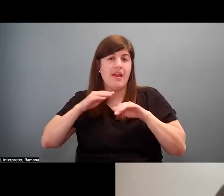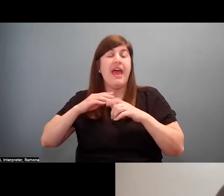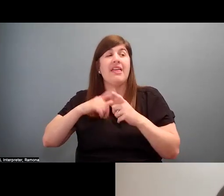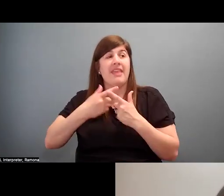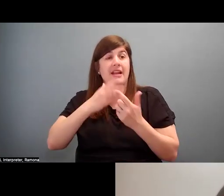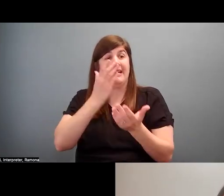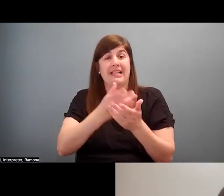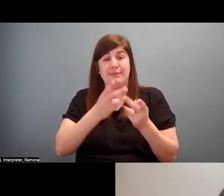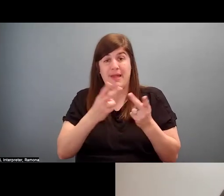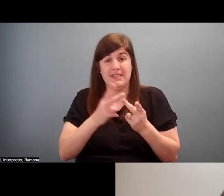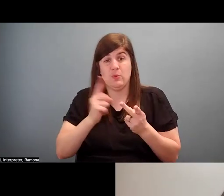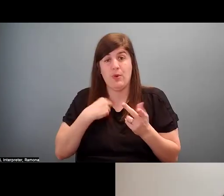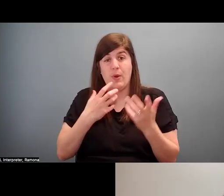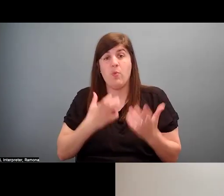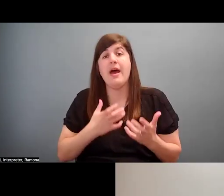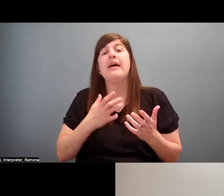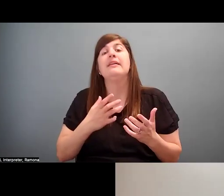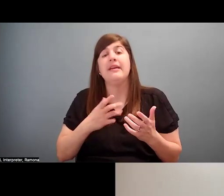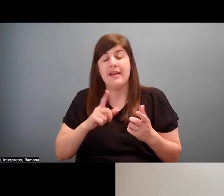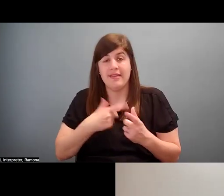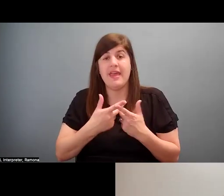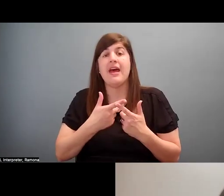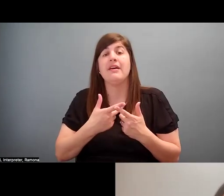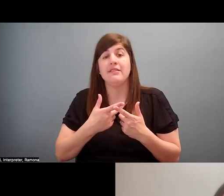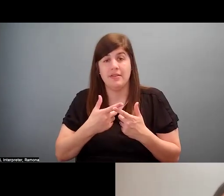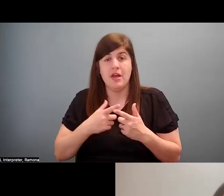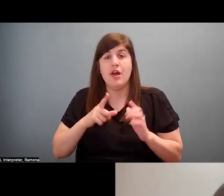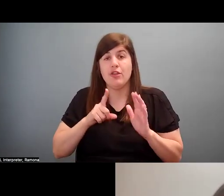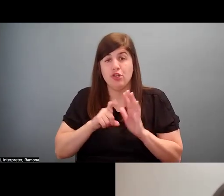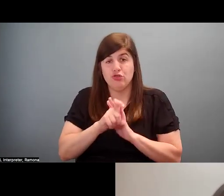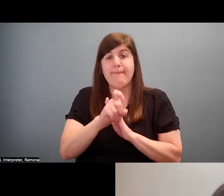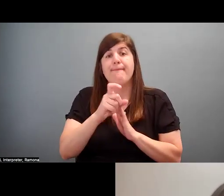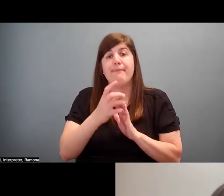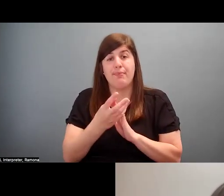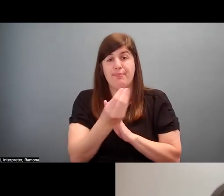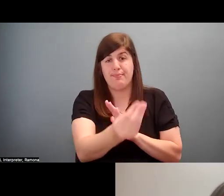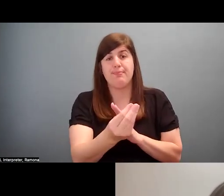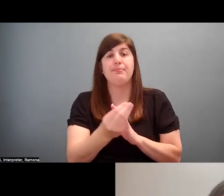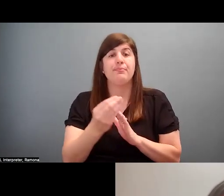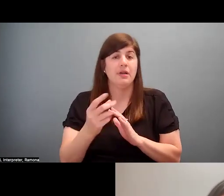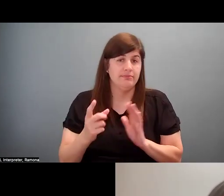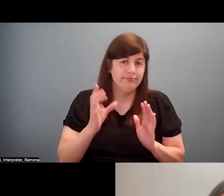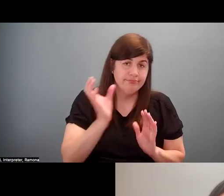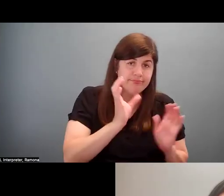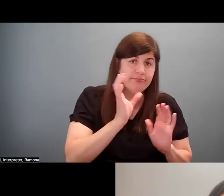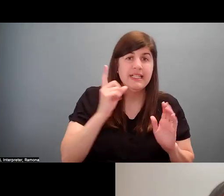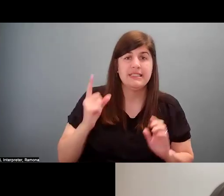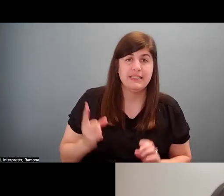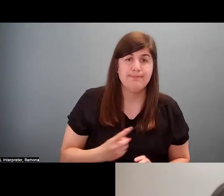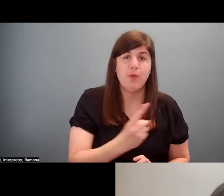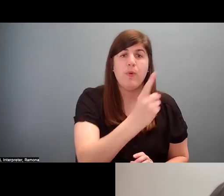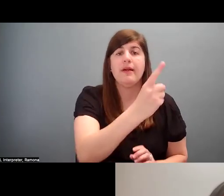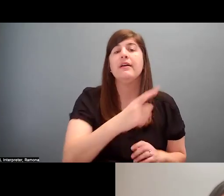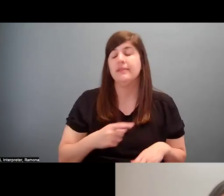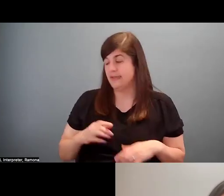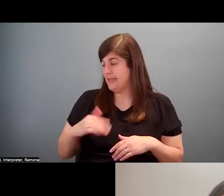it to go, we activate this shrimp to get out of this current and go explore. Very cool. Um, Next